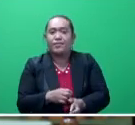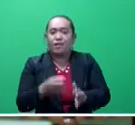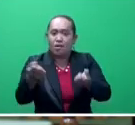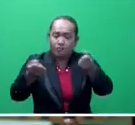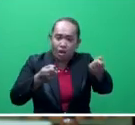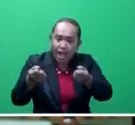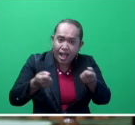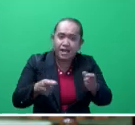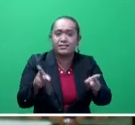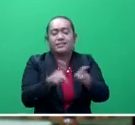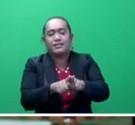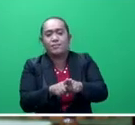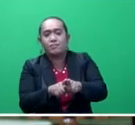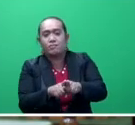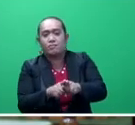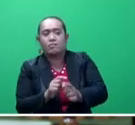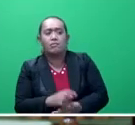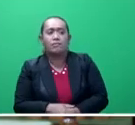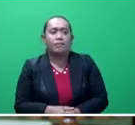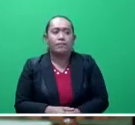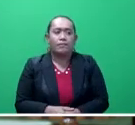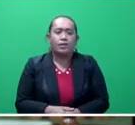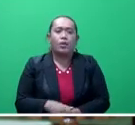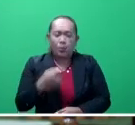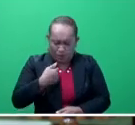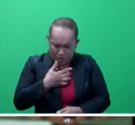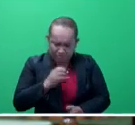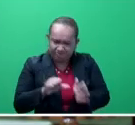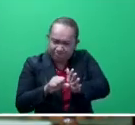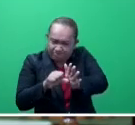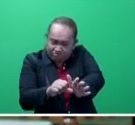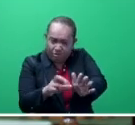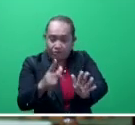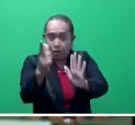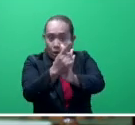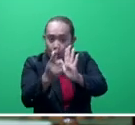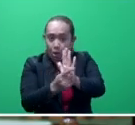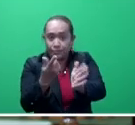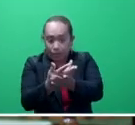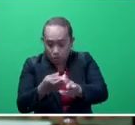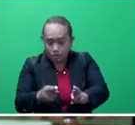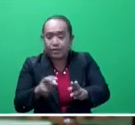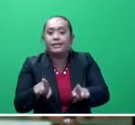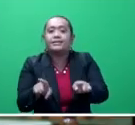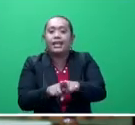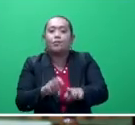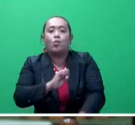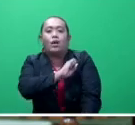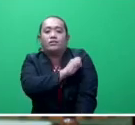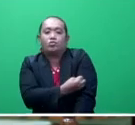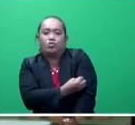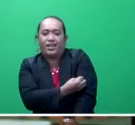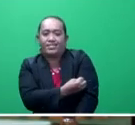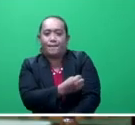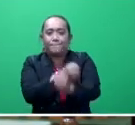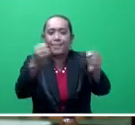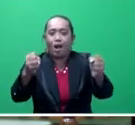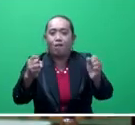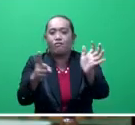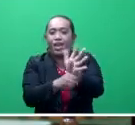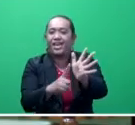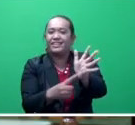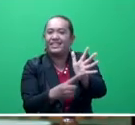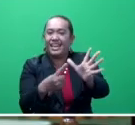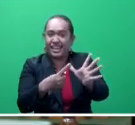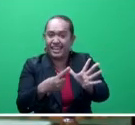Speaker, sir, we also looked at ways to improve enforcement of the law on our roads. To that effect, we are strengthening the powers of the LTA in relation to private